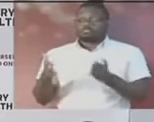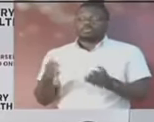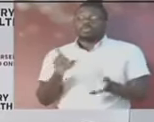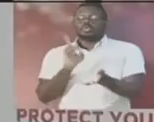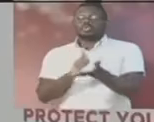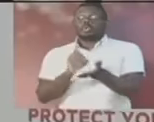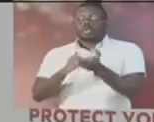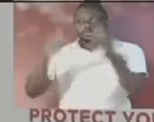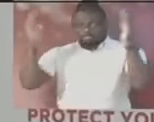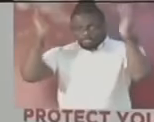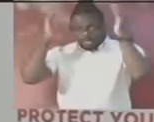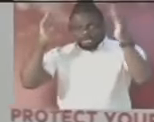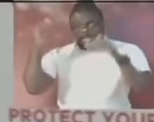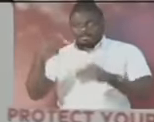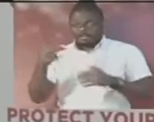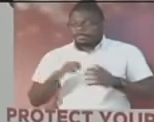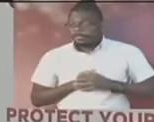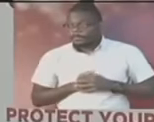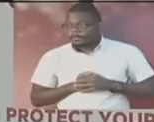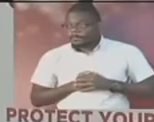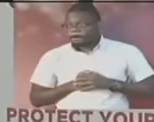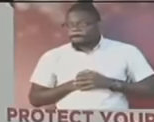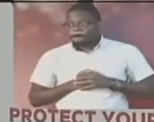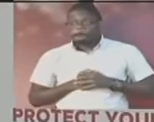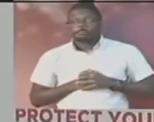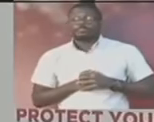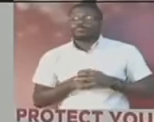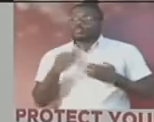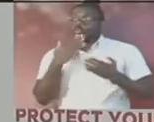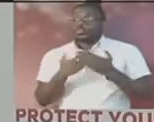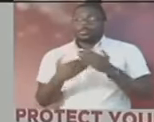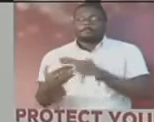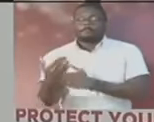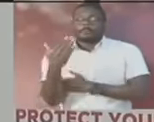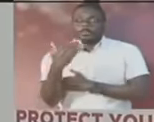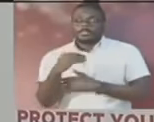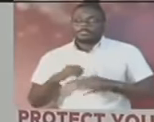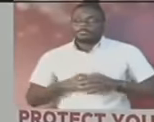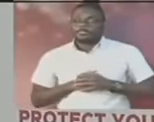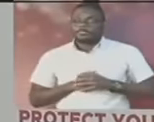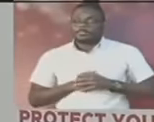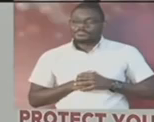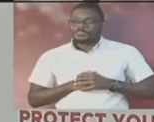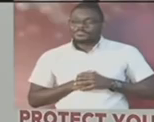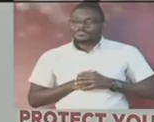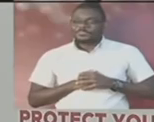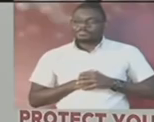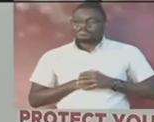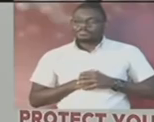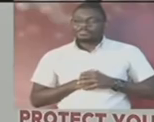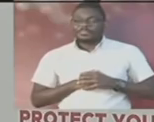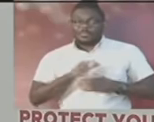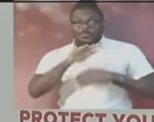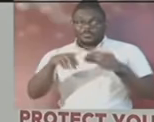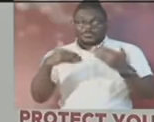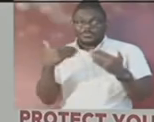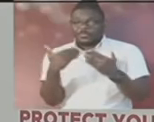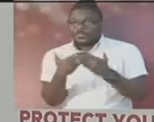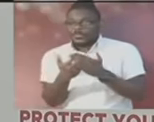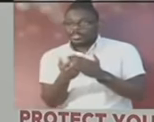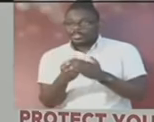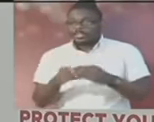thank you, Mr. Alexander. Good morning to my colleague, Dr. Richards, Professor Carrington, members of the media, members of